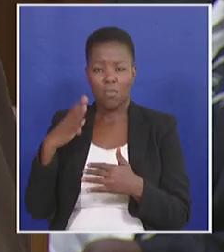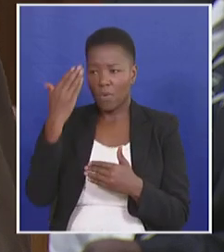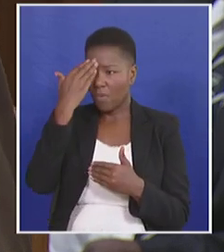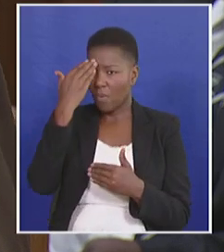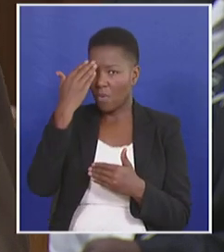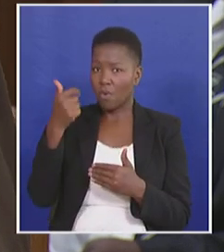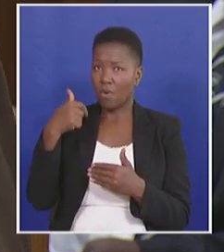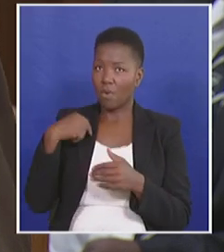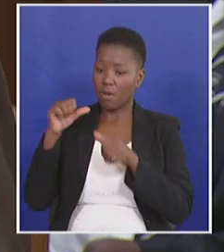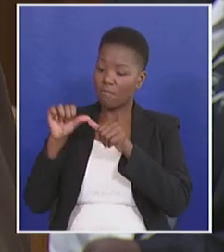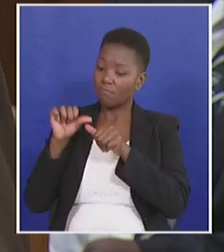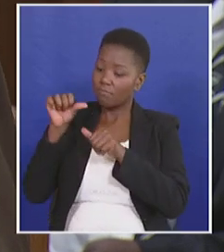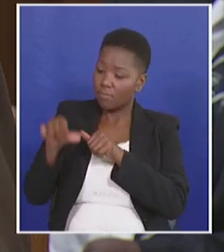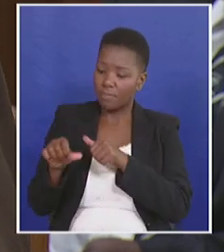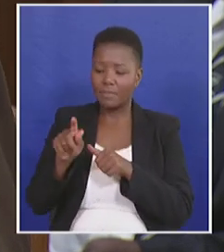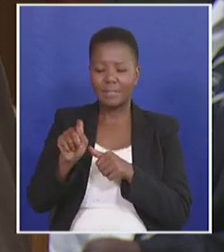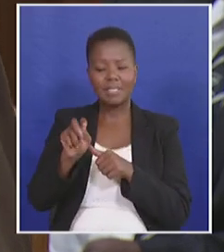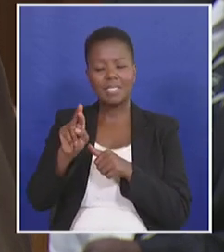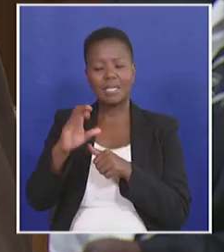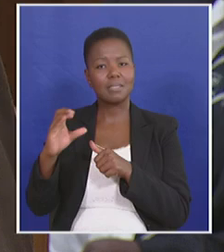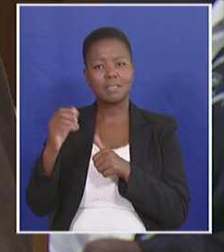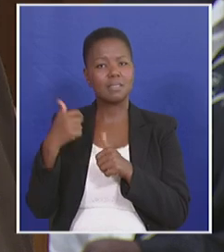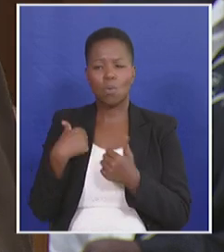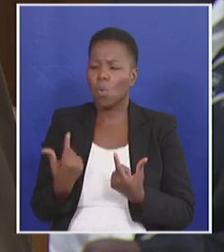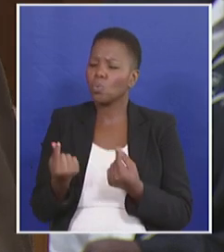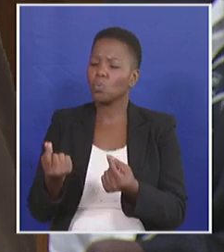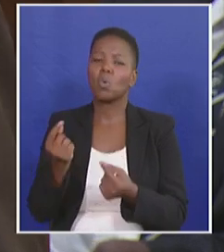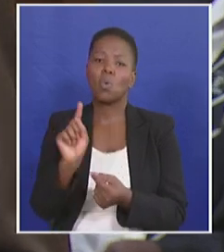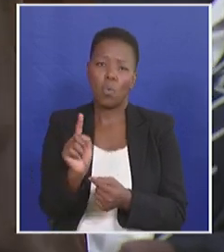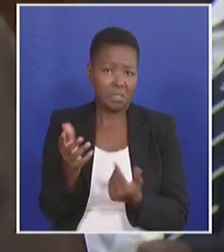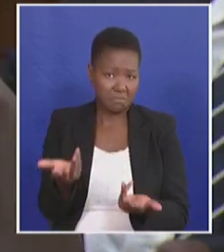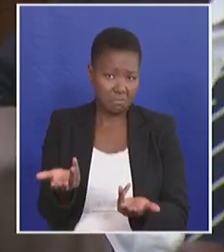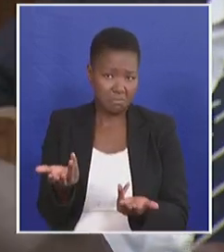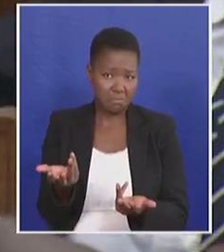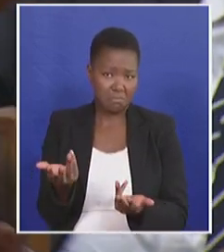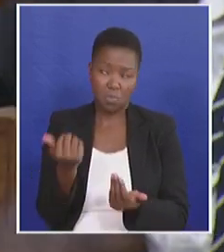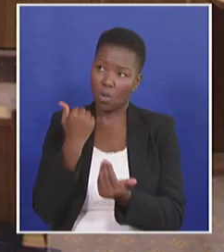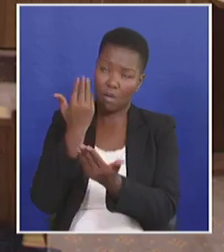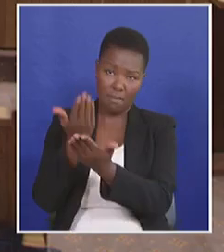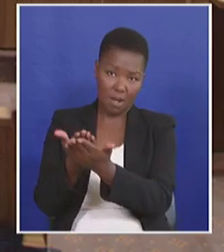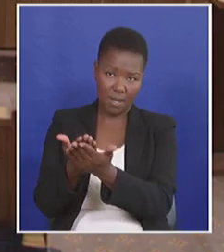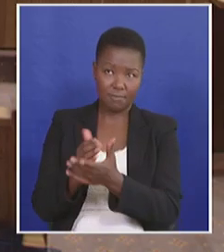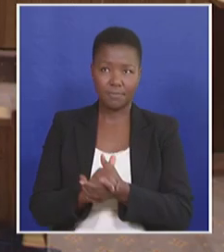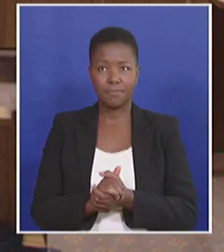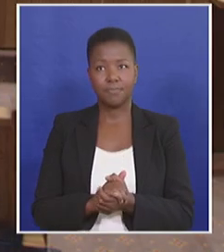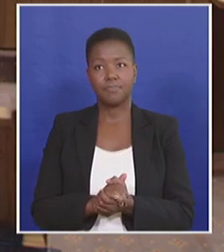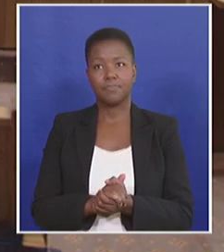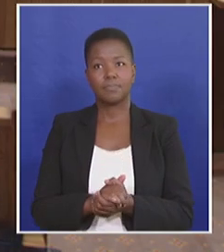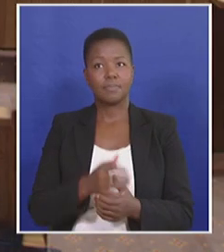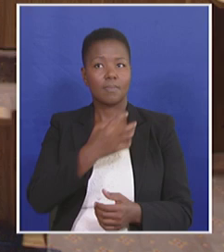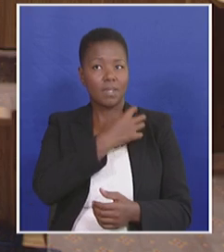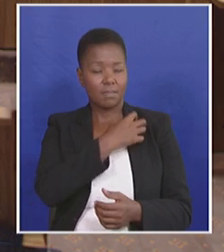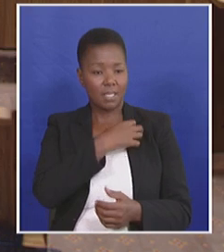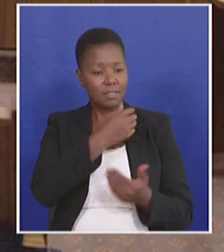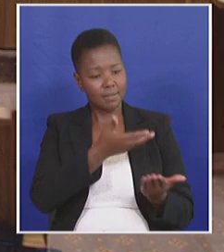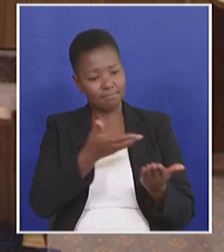post the Truth and Reconciliation Commission work? Thank you, Chair. Over to you, Honorable. Thanks, Madam